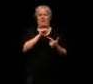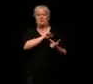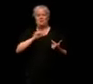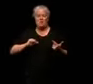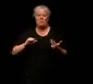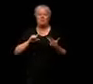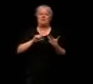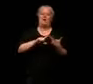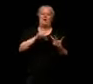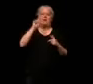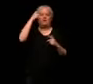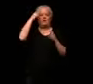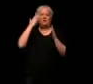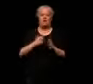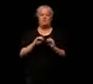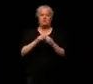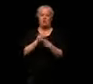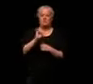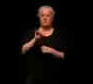way to do it New Yorkers.